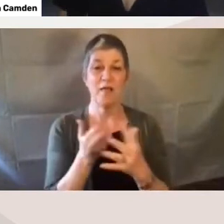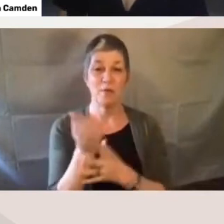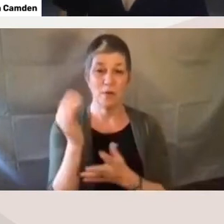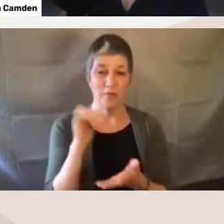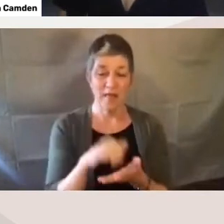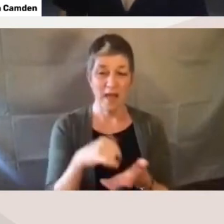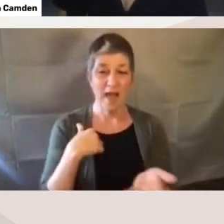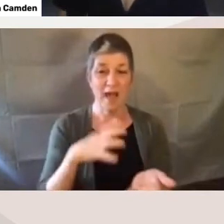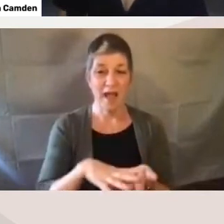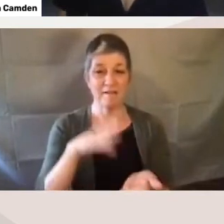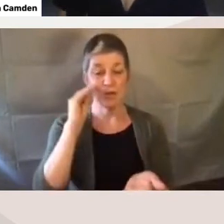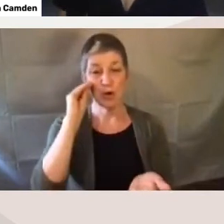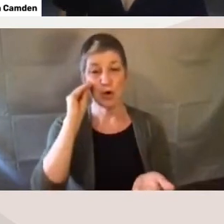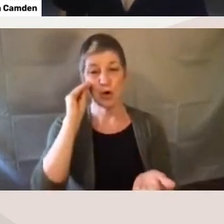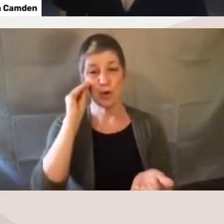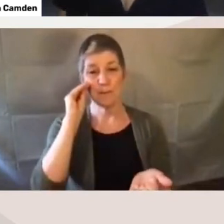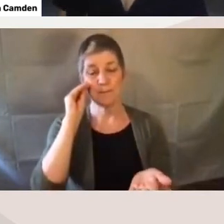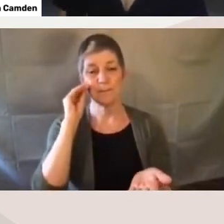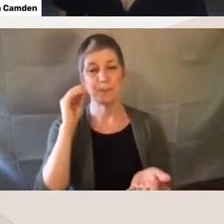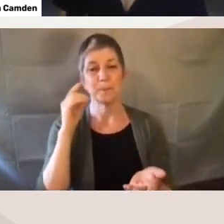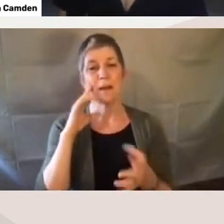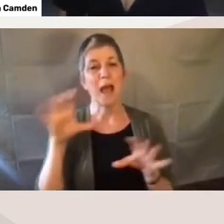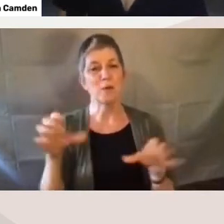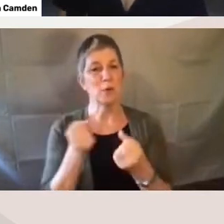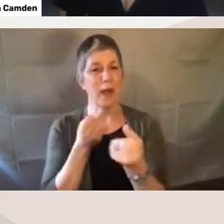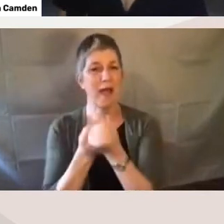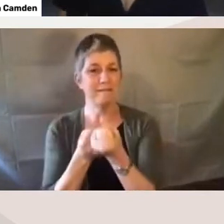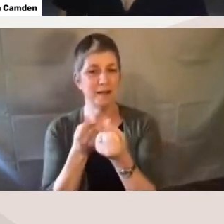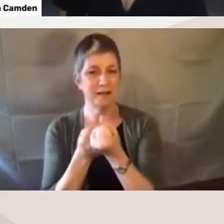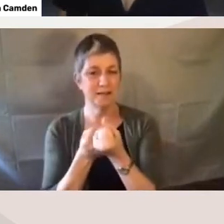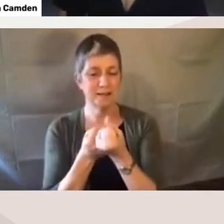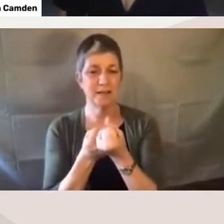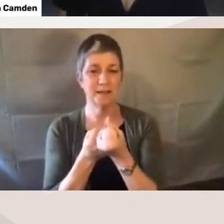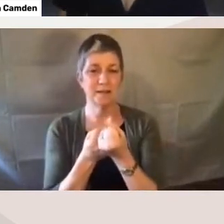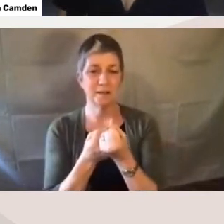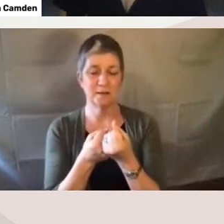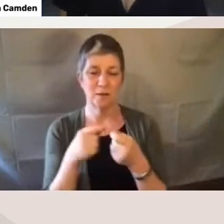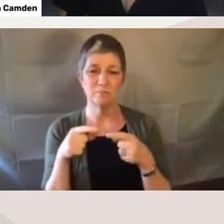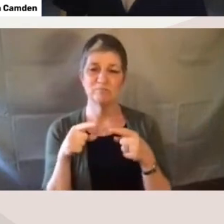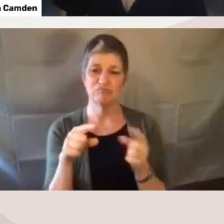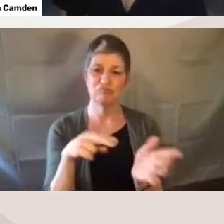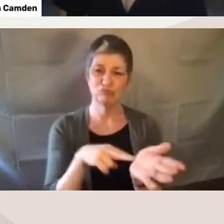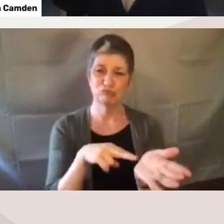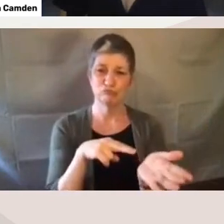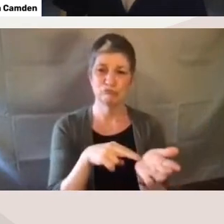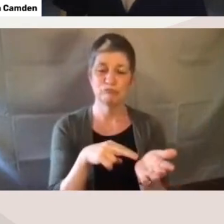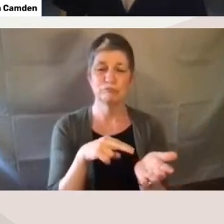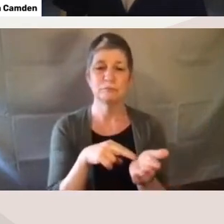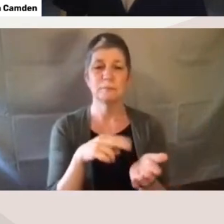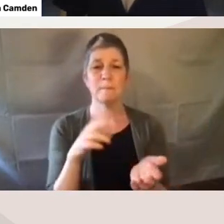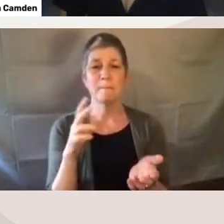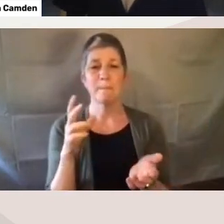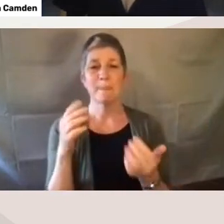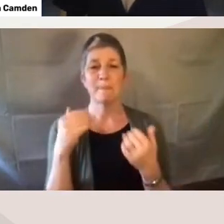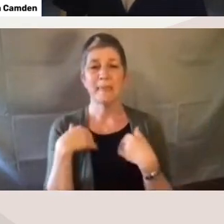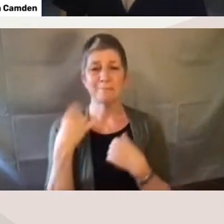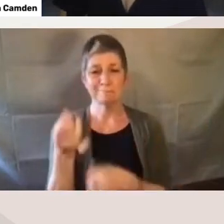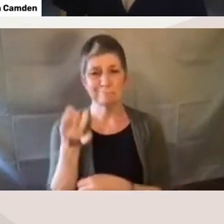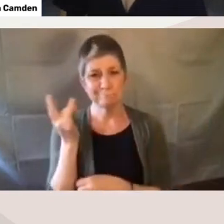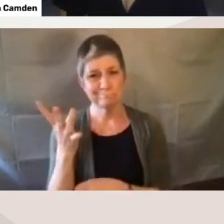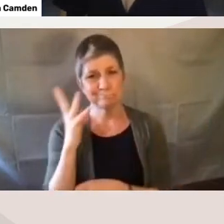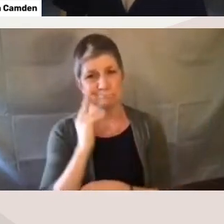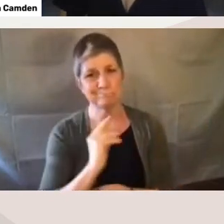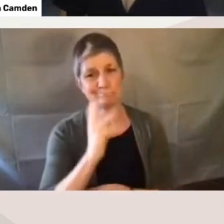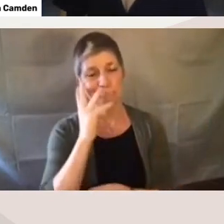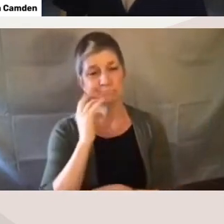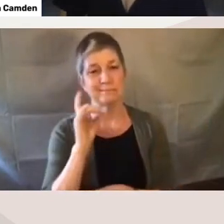have learned. I was doing advocacy during nursing, so I had this horrible experience where I had